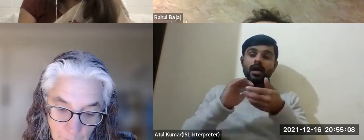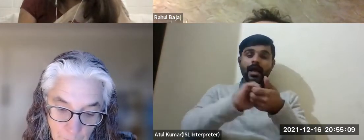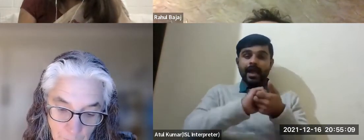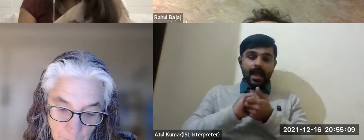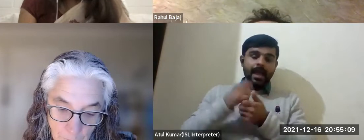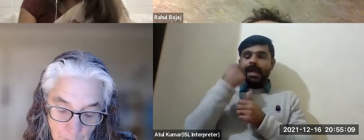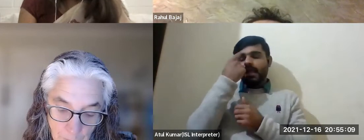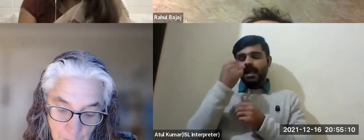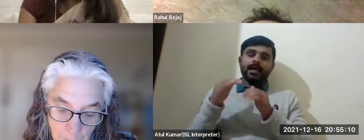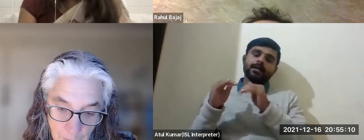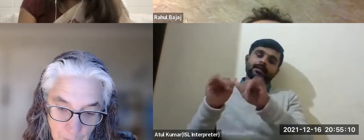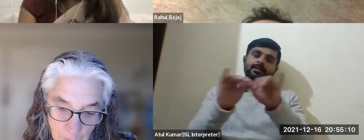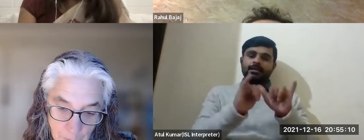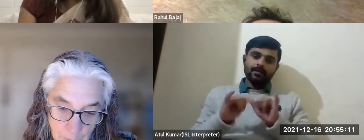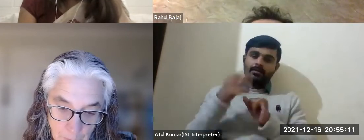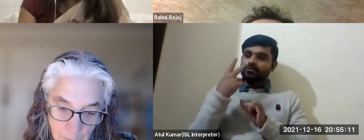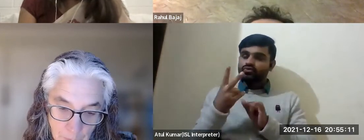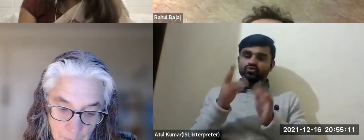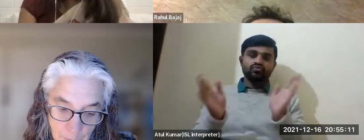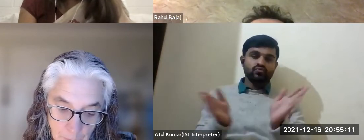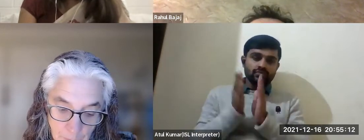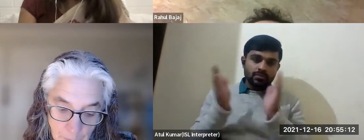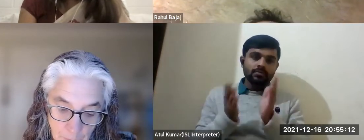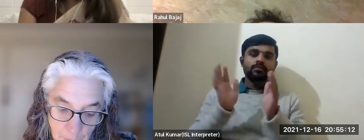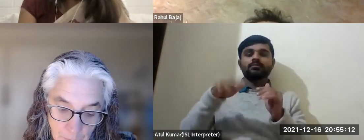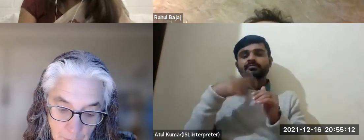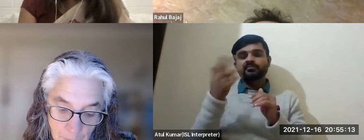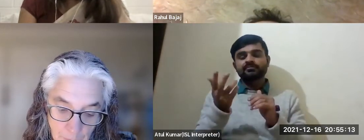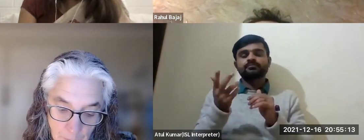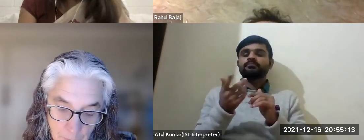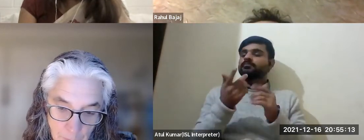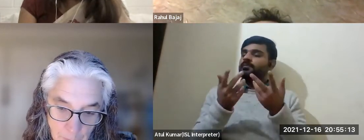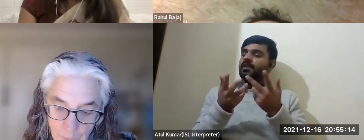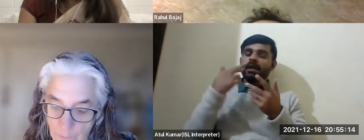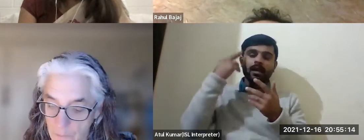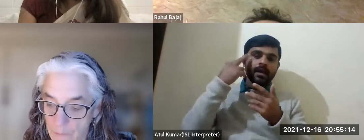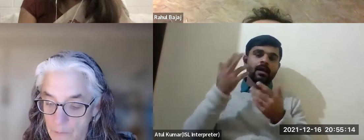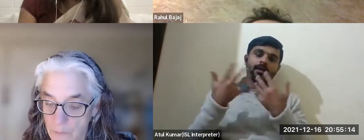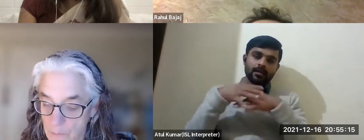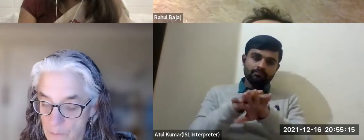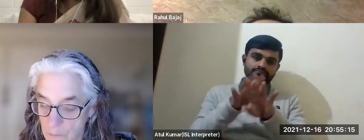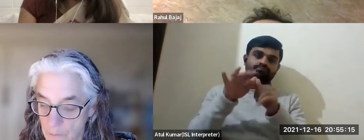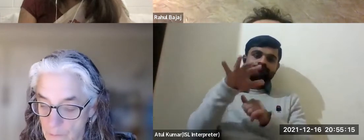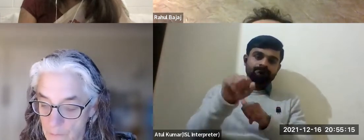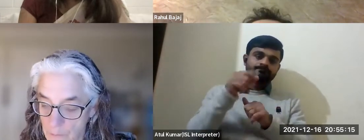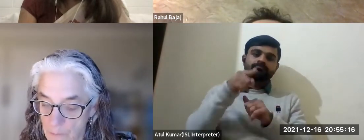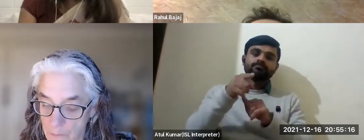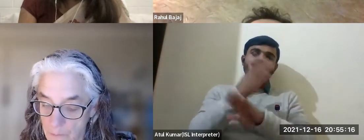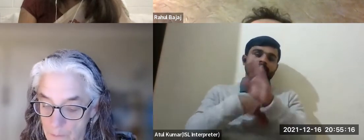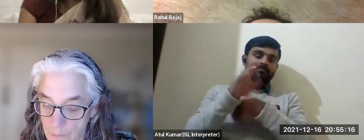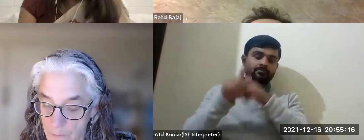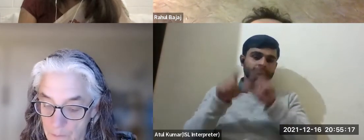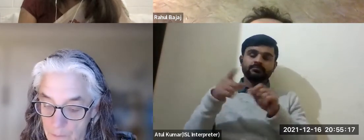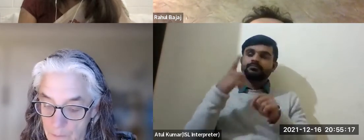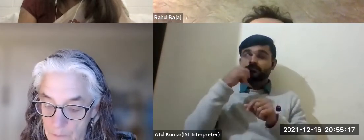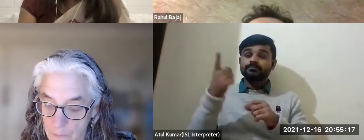it, to promote and espouse the causes of inclusion and accessibility for the disabled. And she's